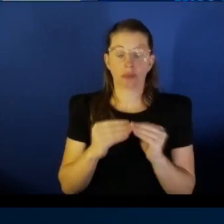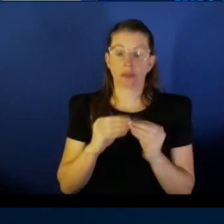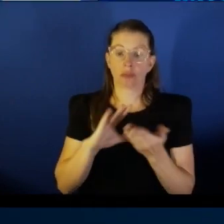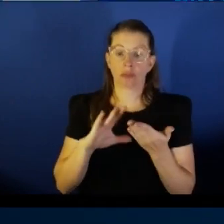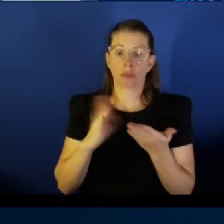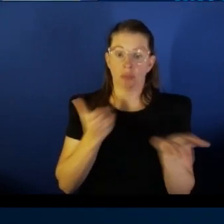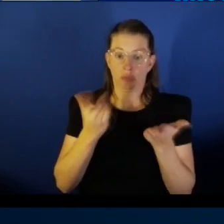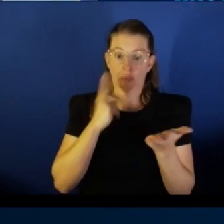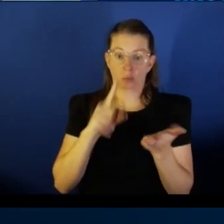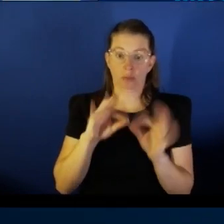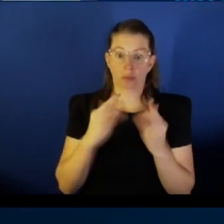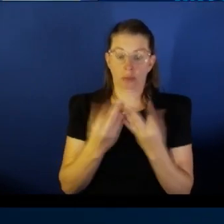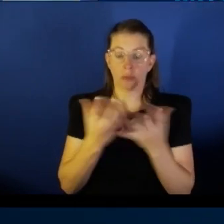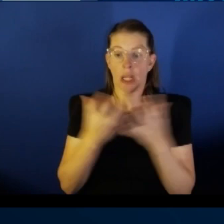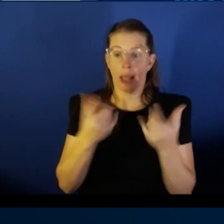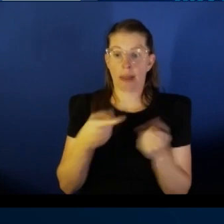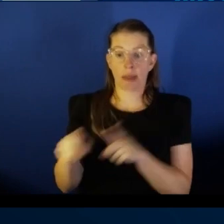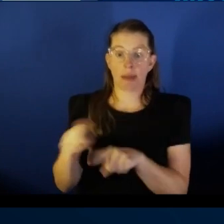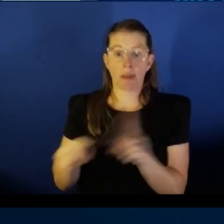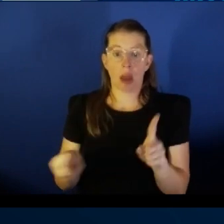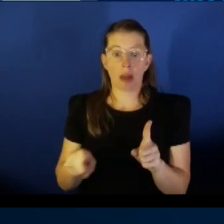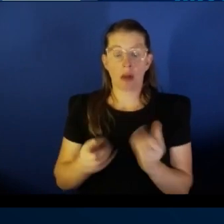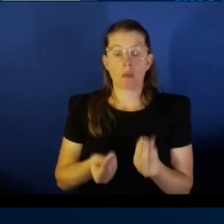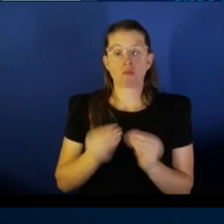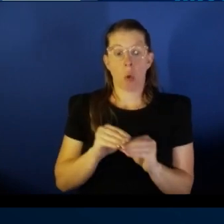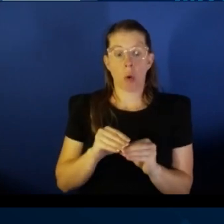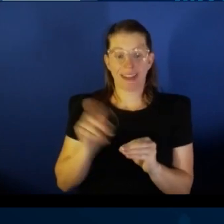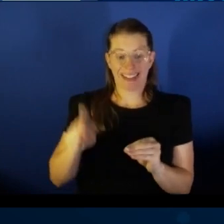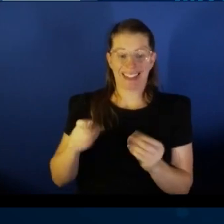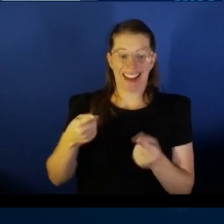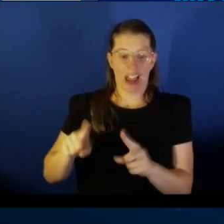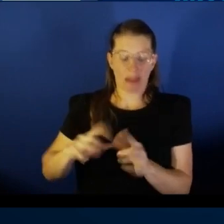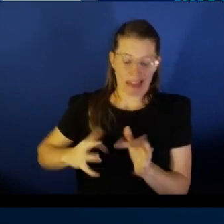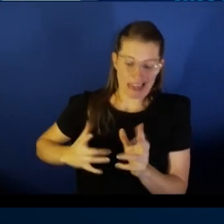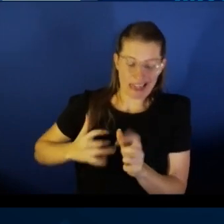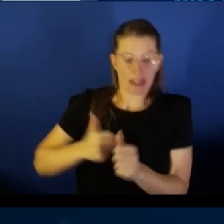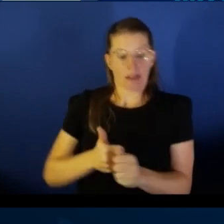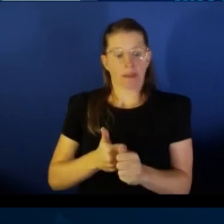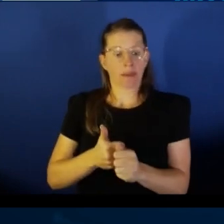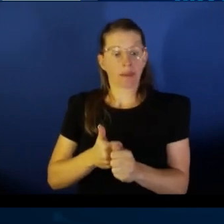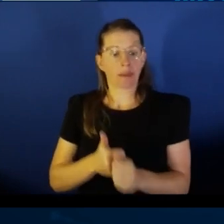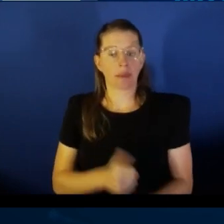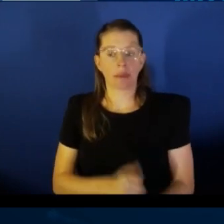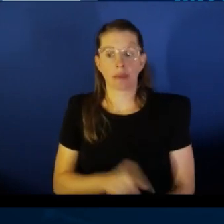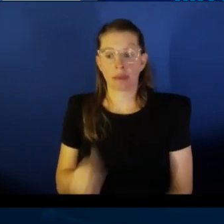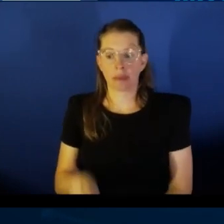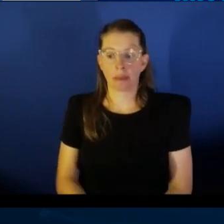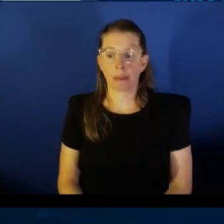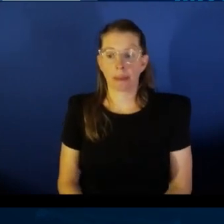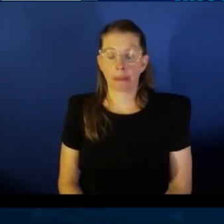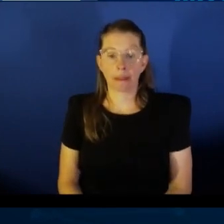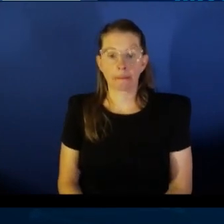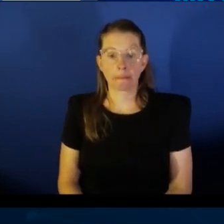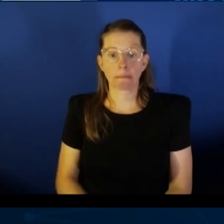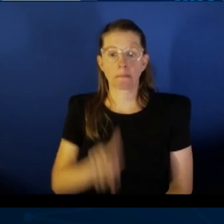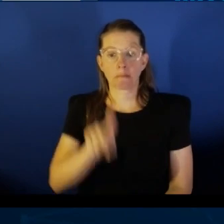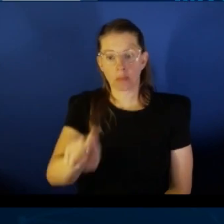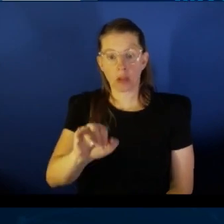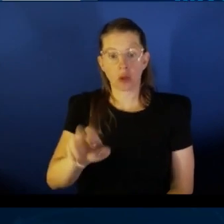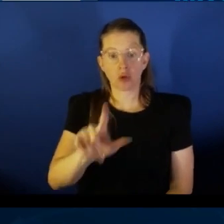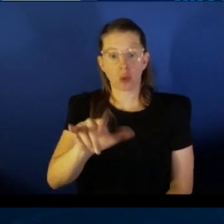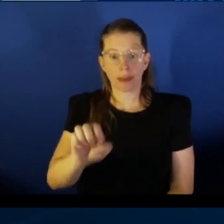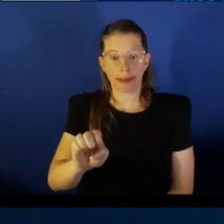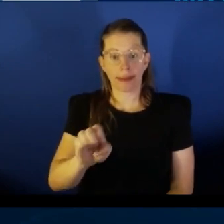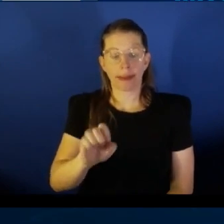lot happening, but it sounds like there's more that needs to happen to fill that gap. I want to ask a question from Julie. She said 1